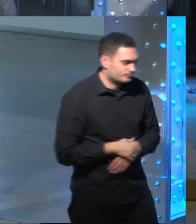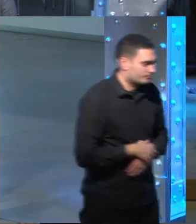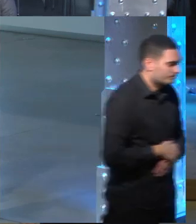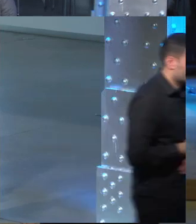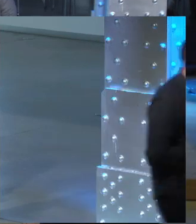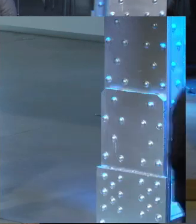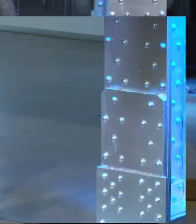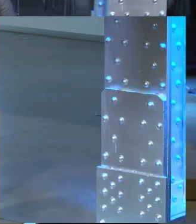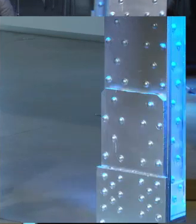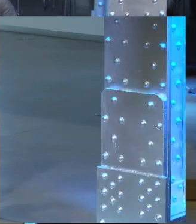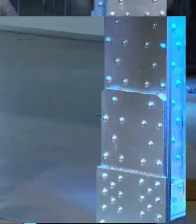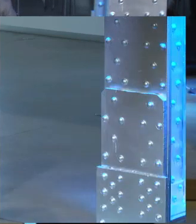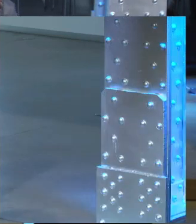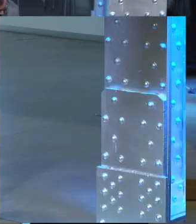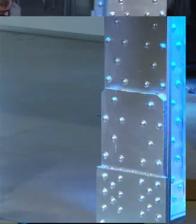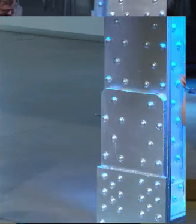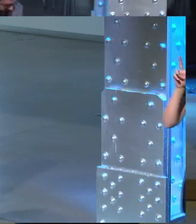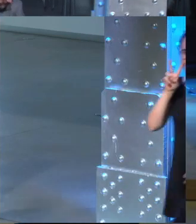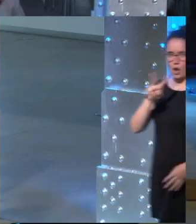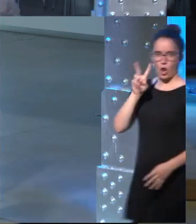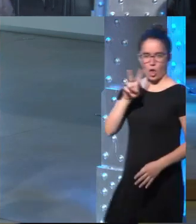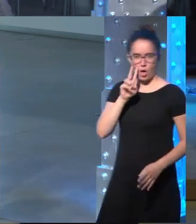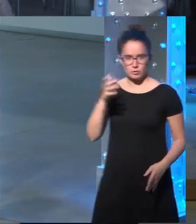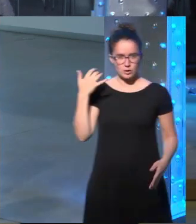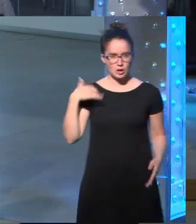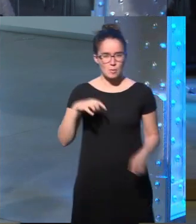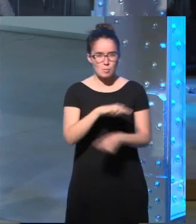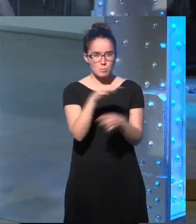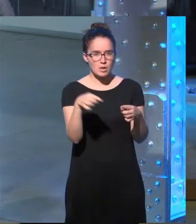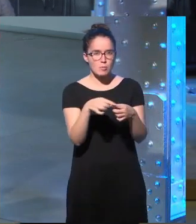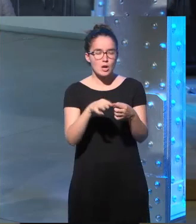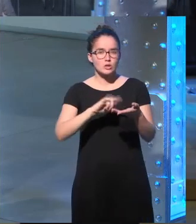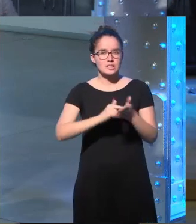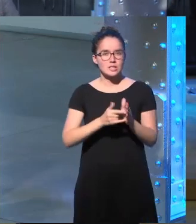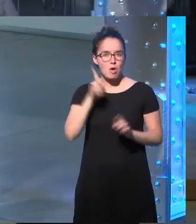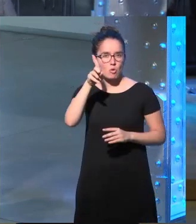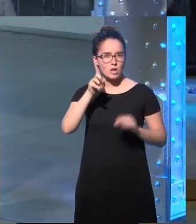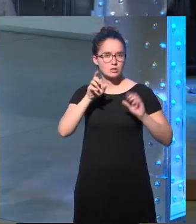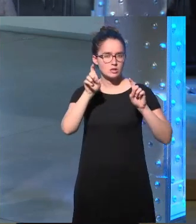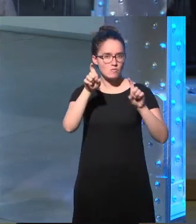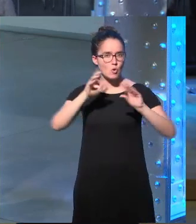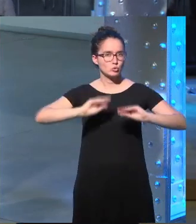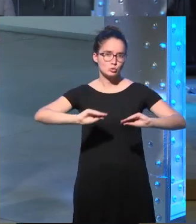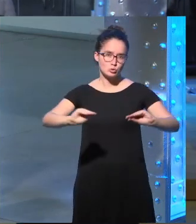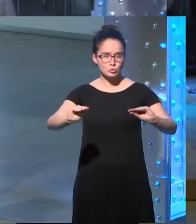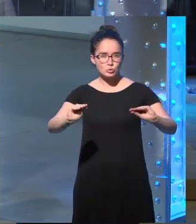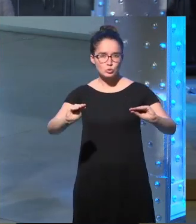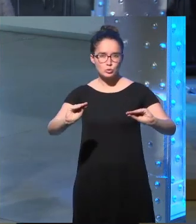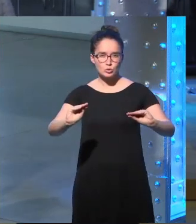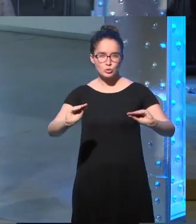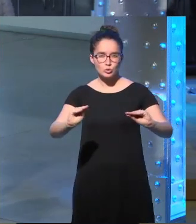outsourcing to India. We have seen it, and so the education system